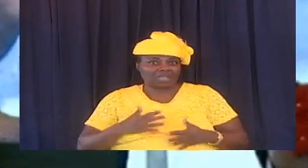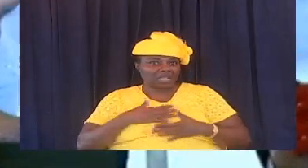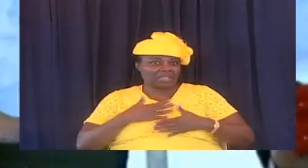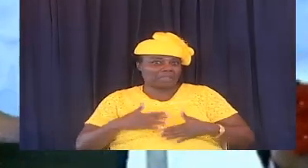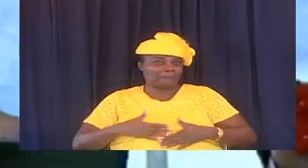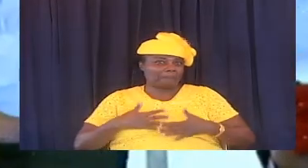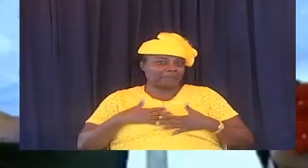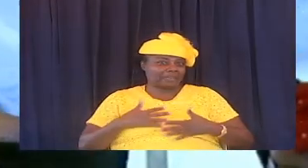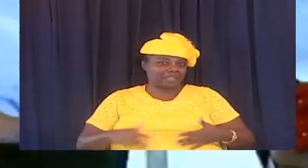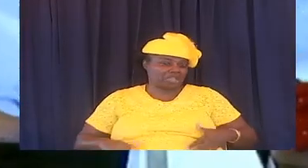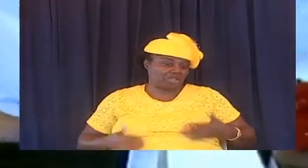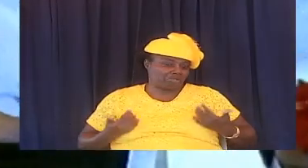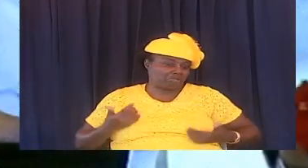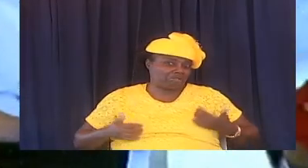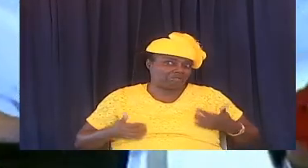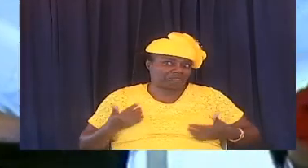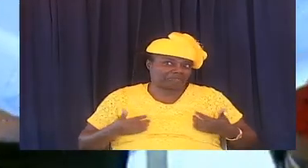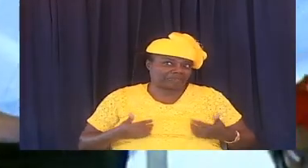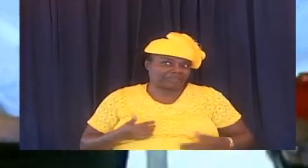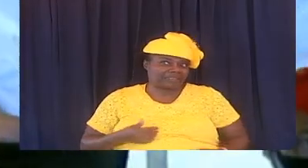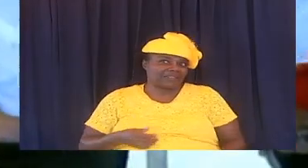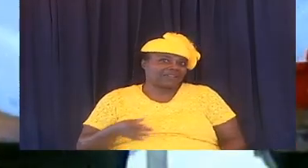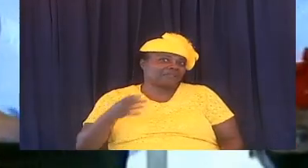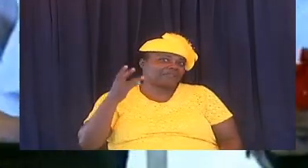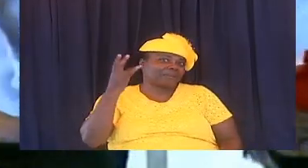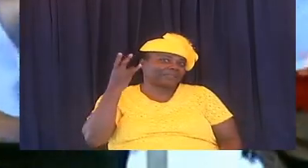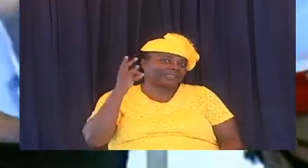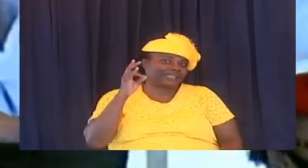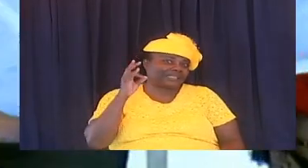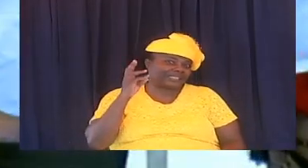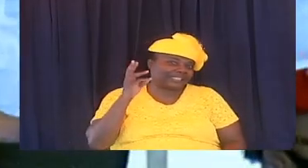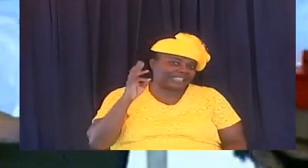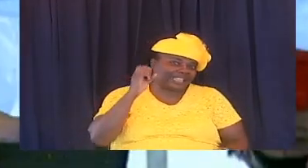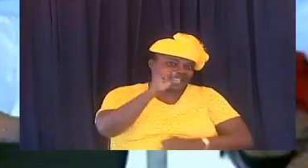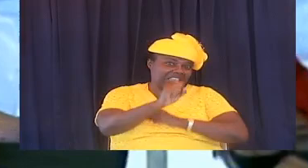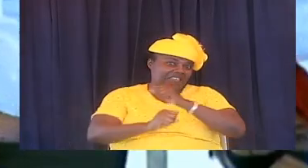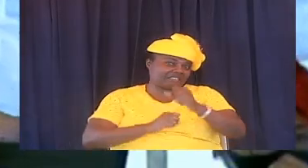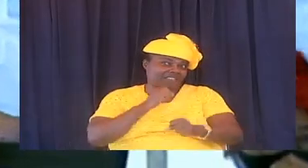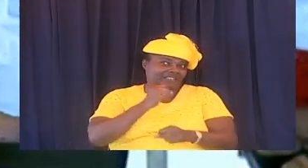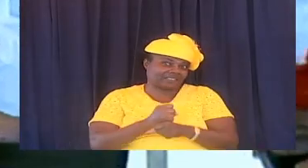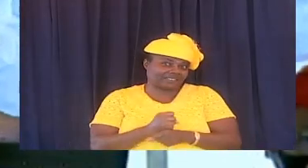know, there is that struggle in the flesh and with that kind of thing.